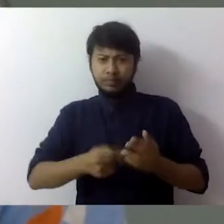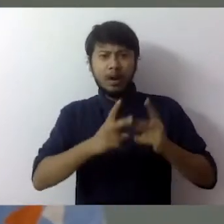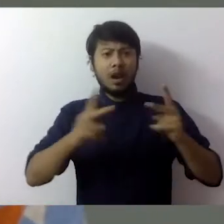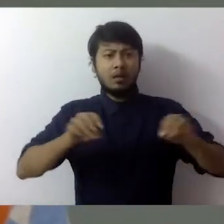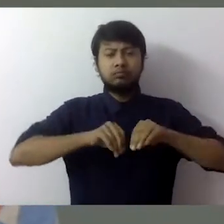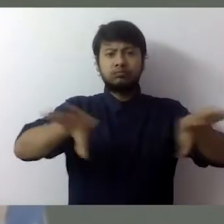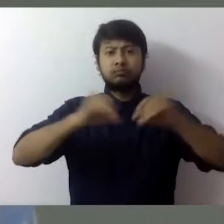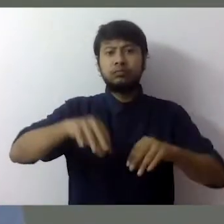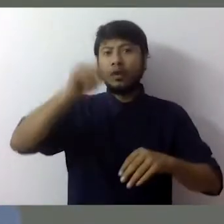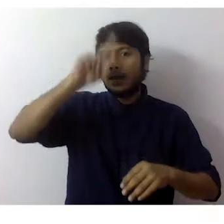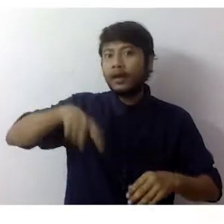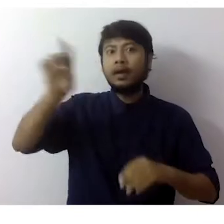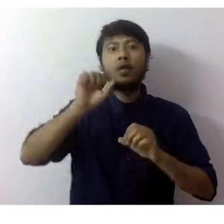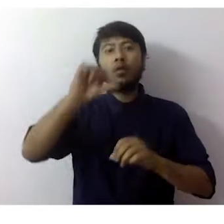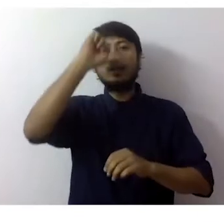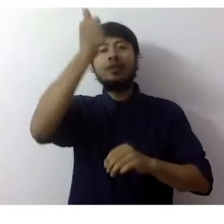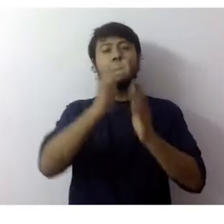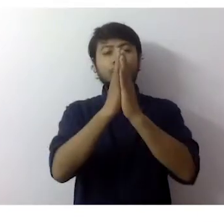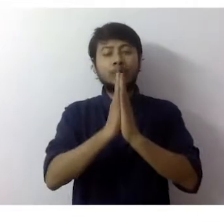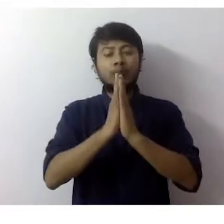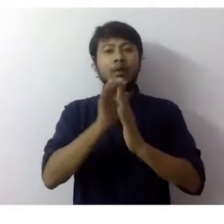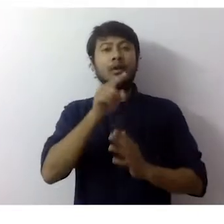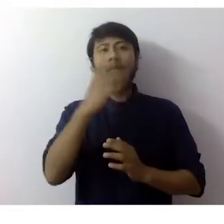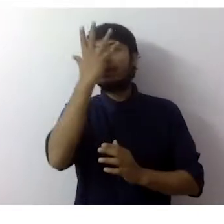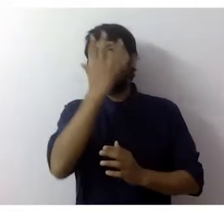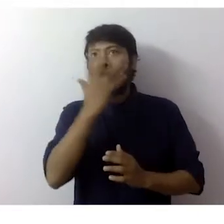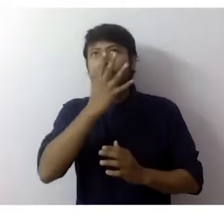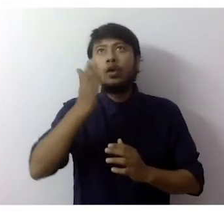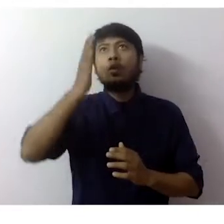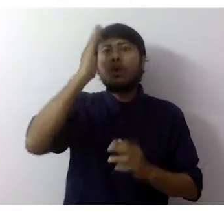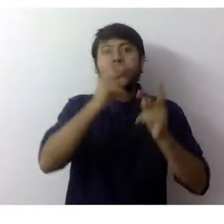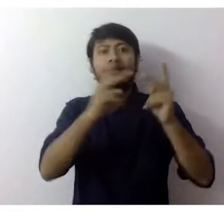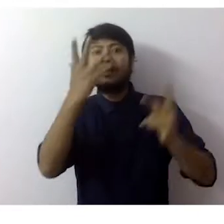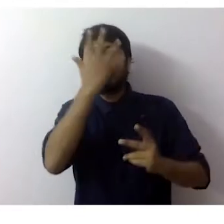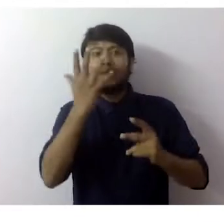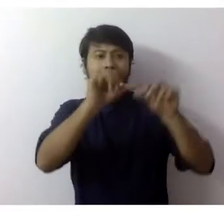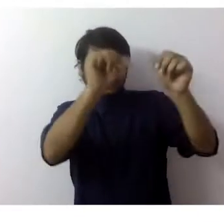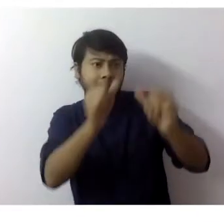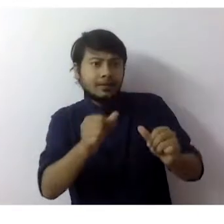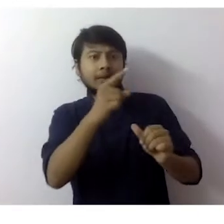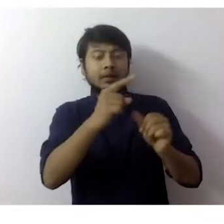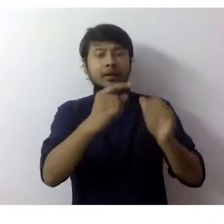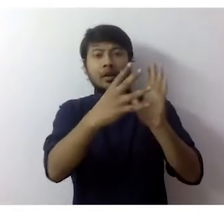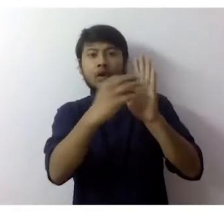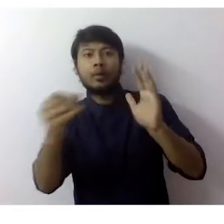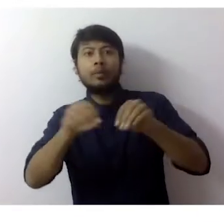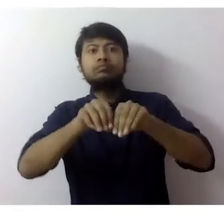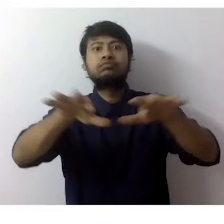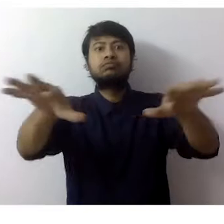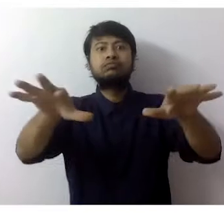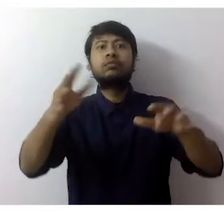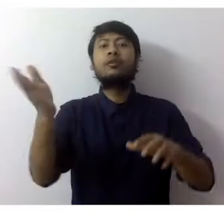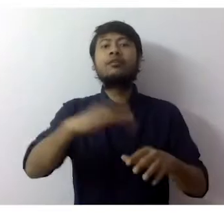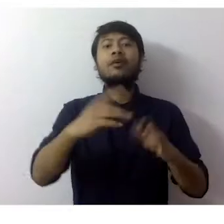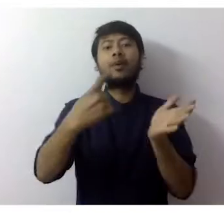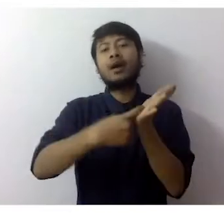and worship. It homogenized religious images and expanded their accessibility. Through artists like Raja Ravi